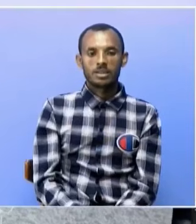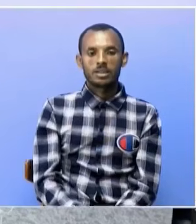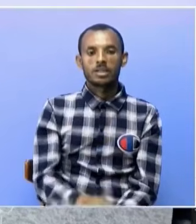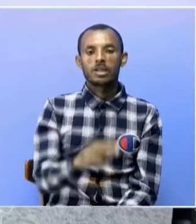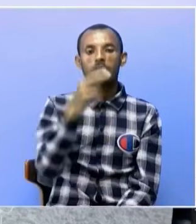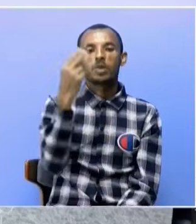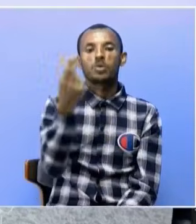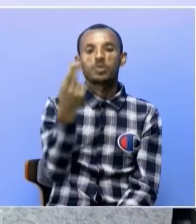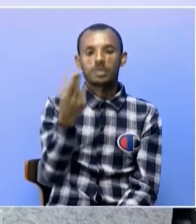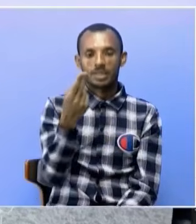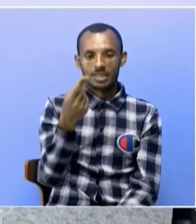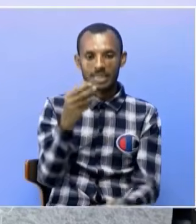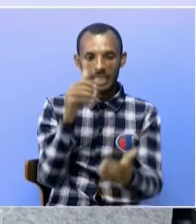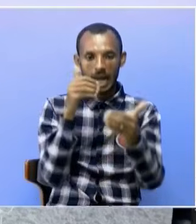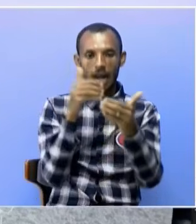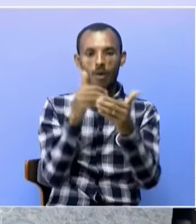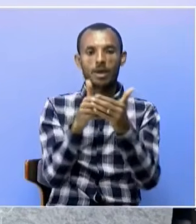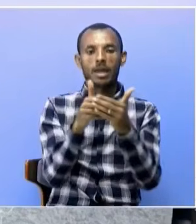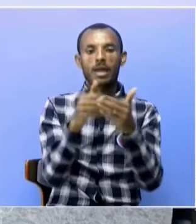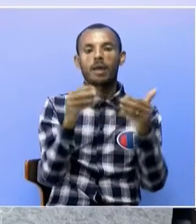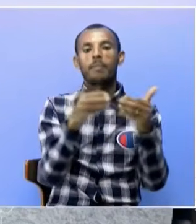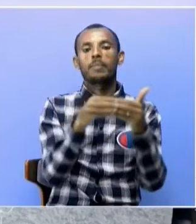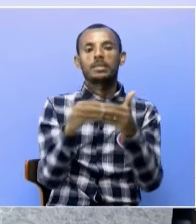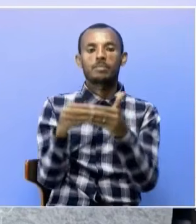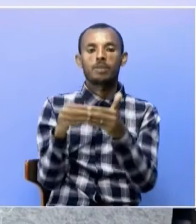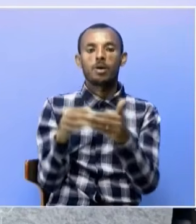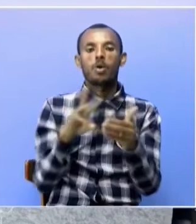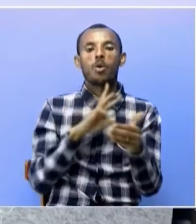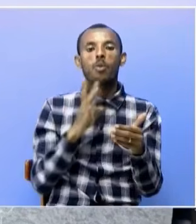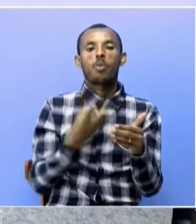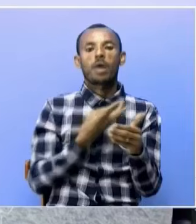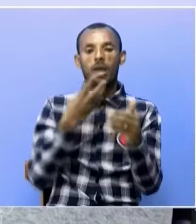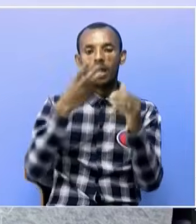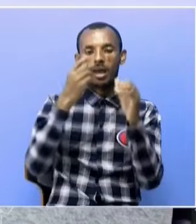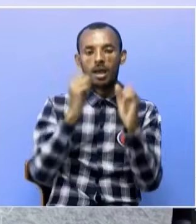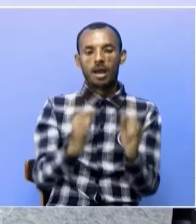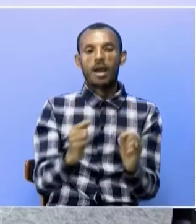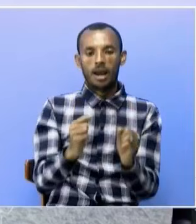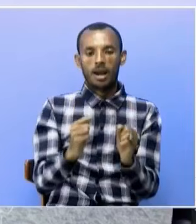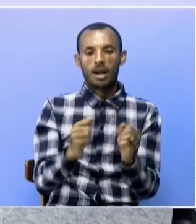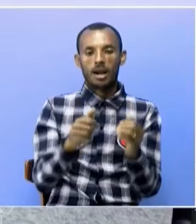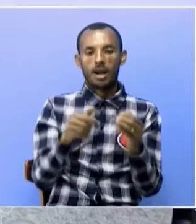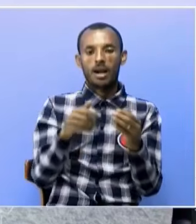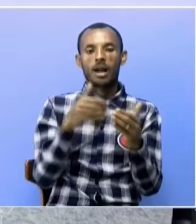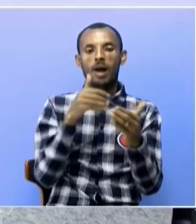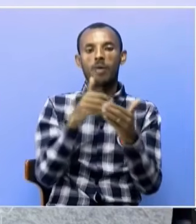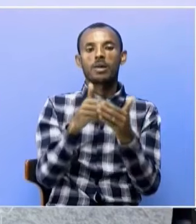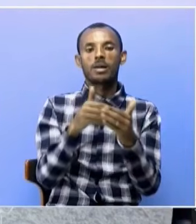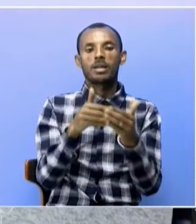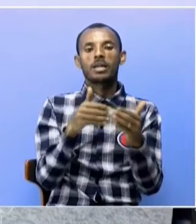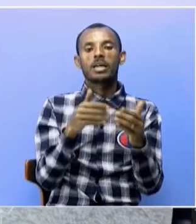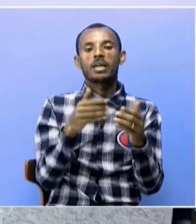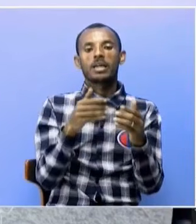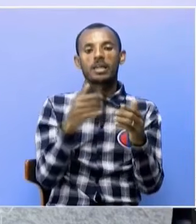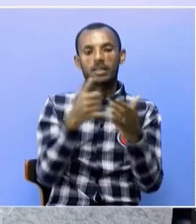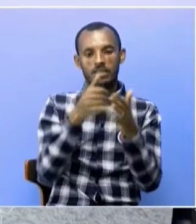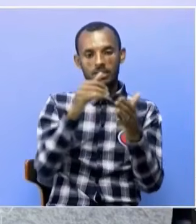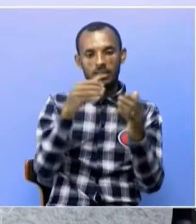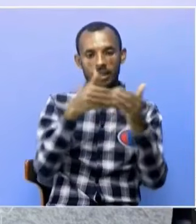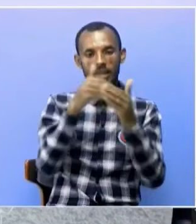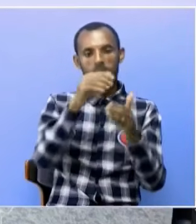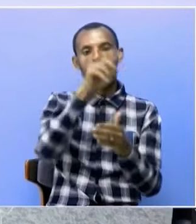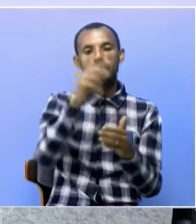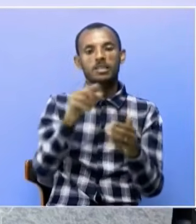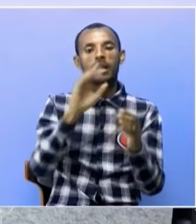using the rounding principle, we can round this number to its nearest integer